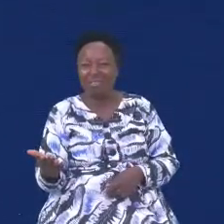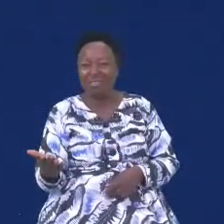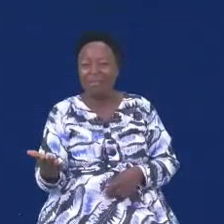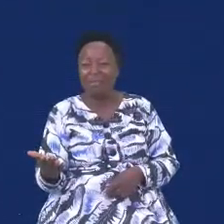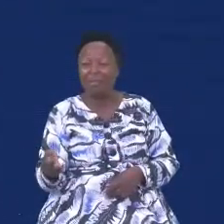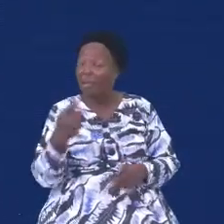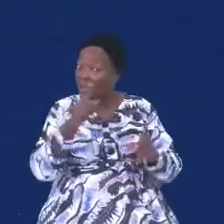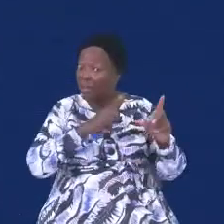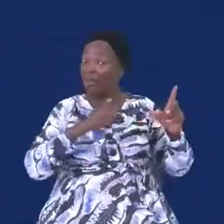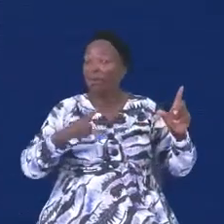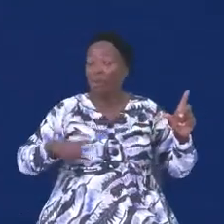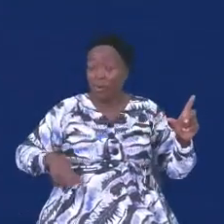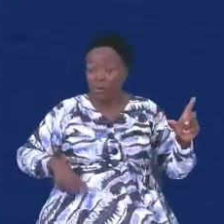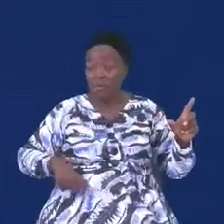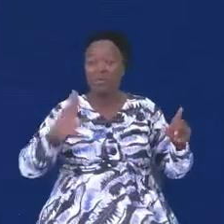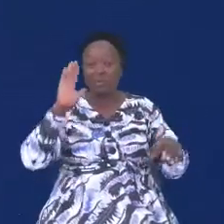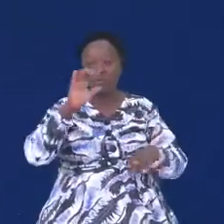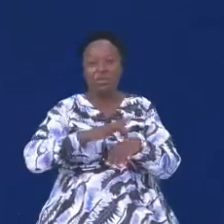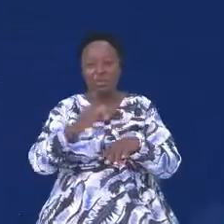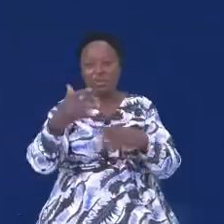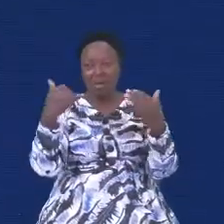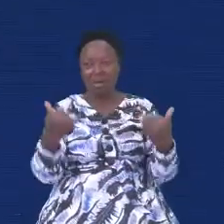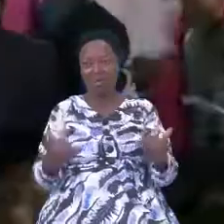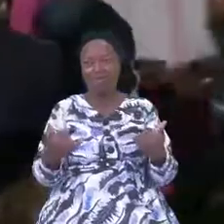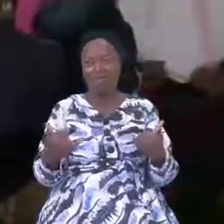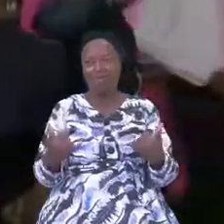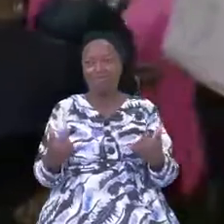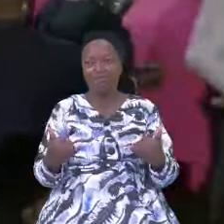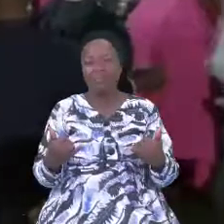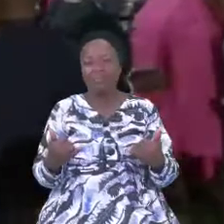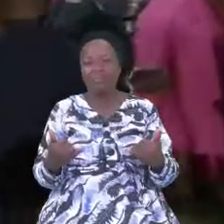the Lord will touch you right now.